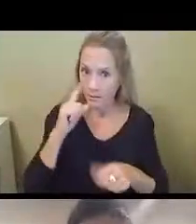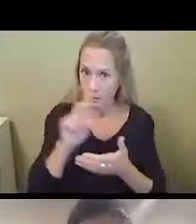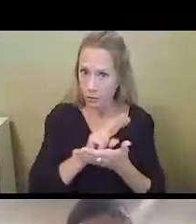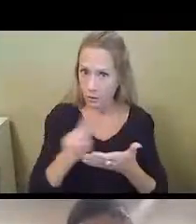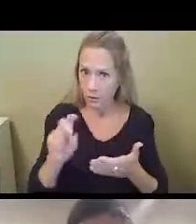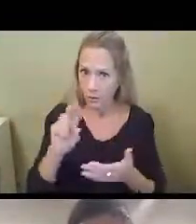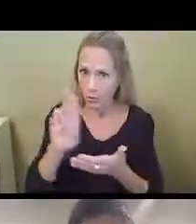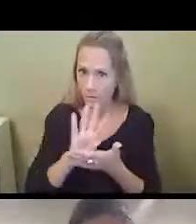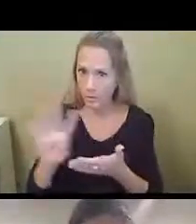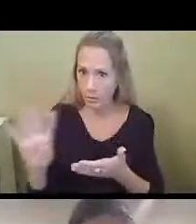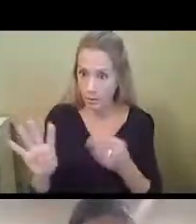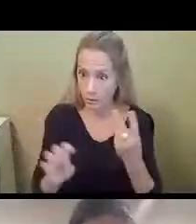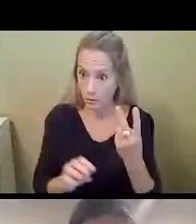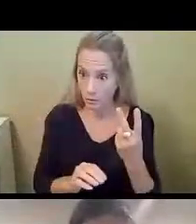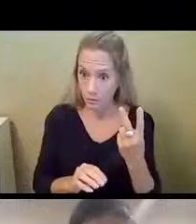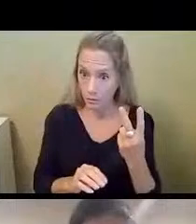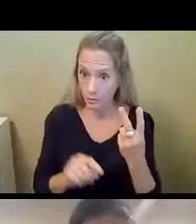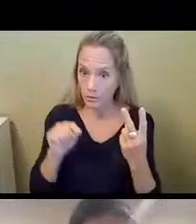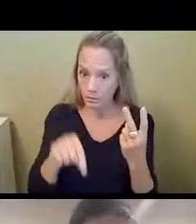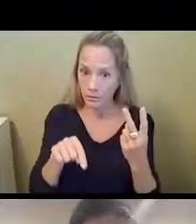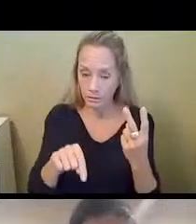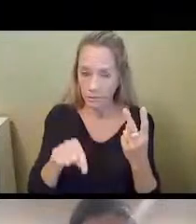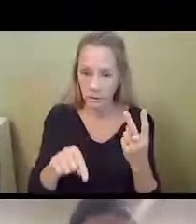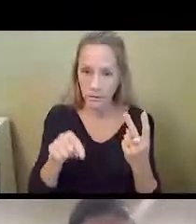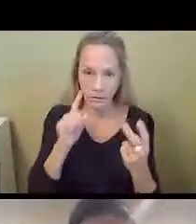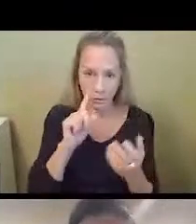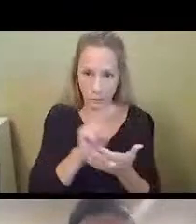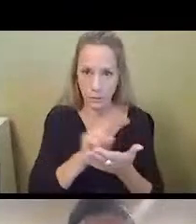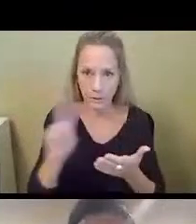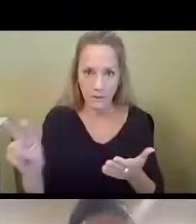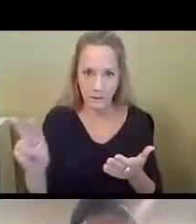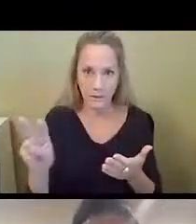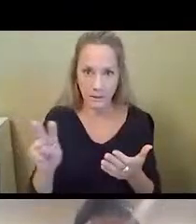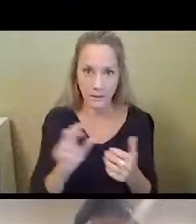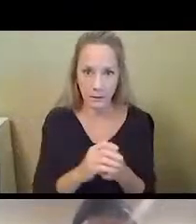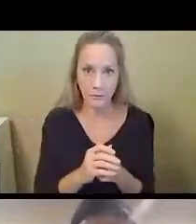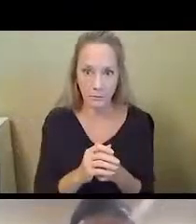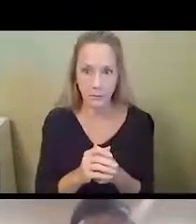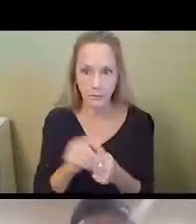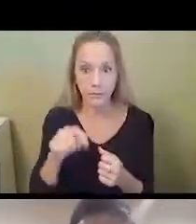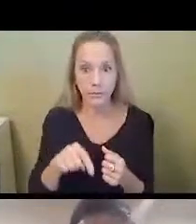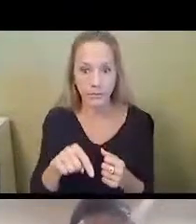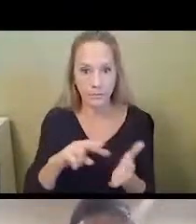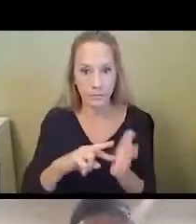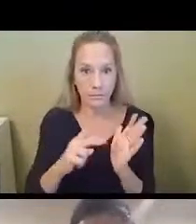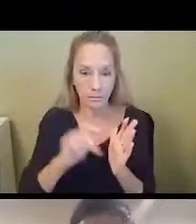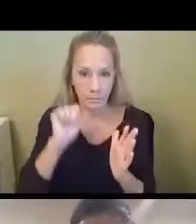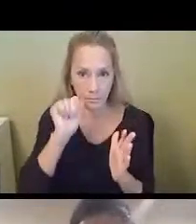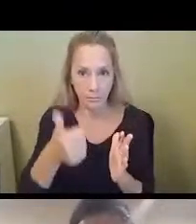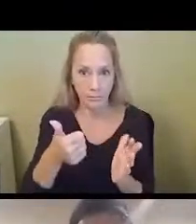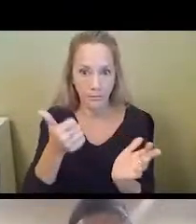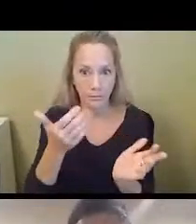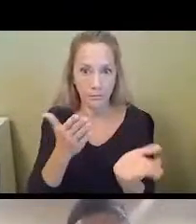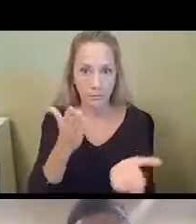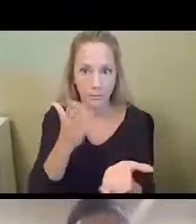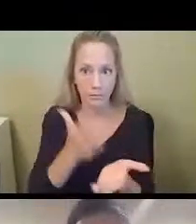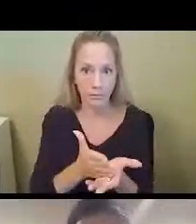or 4? Just 2? This is on for 2 weeks. Right. This one would be tomorrow, yeah.